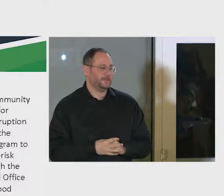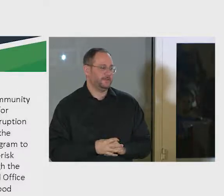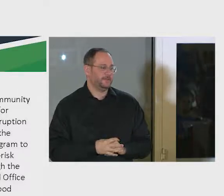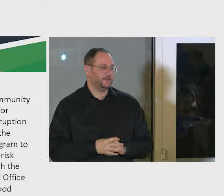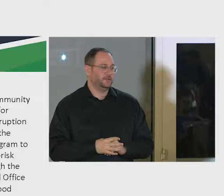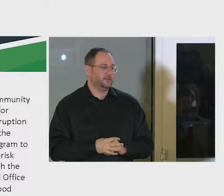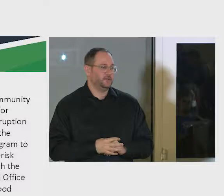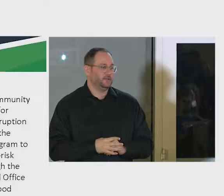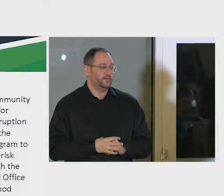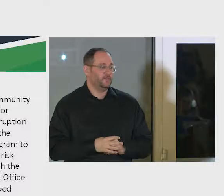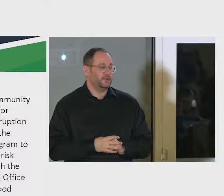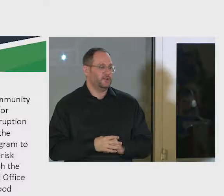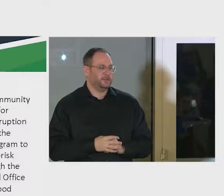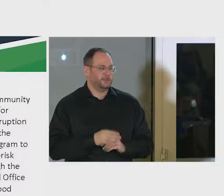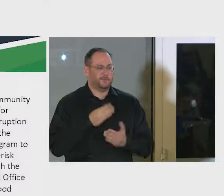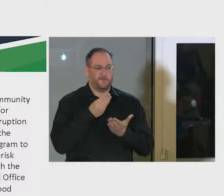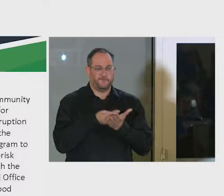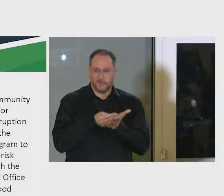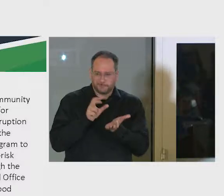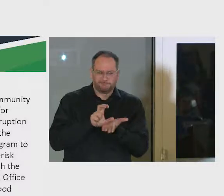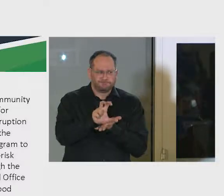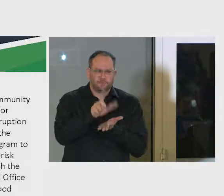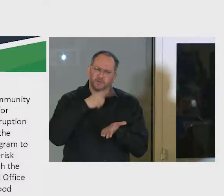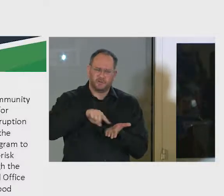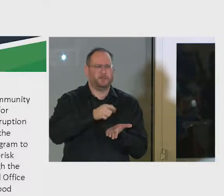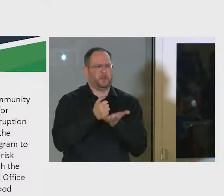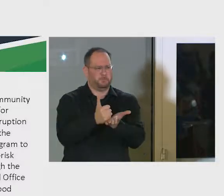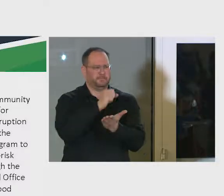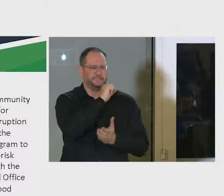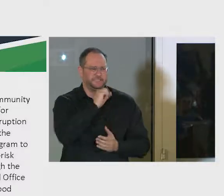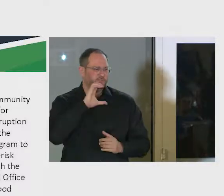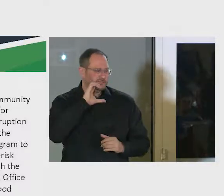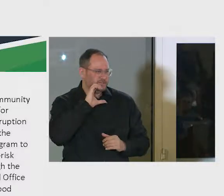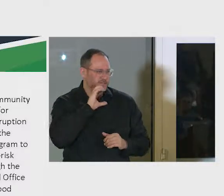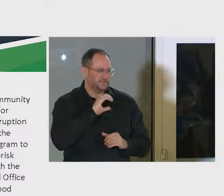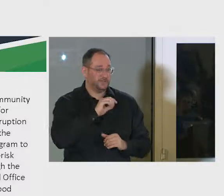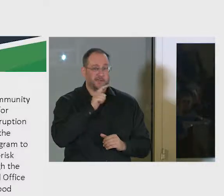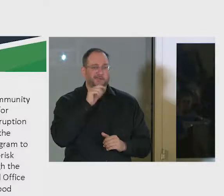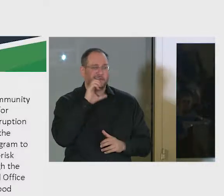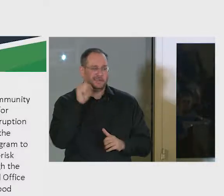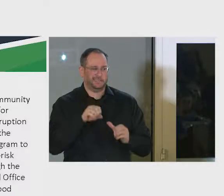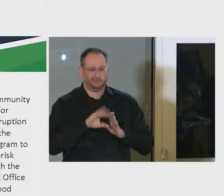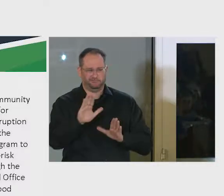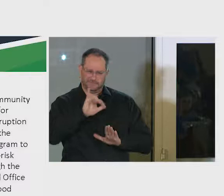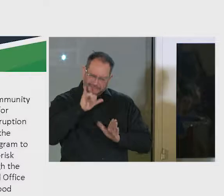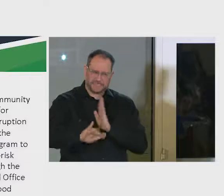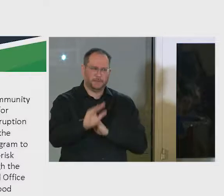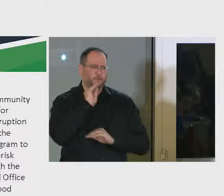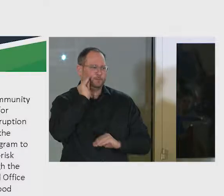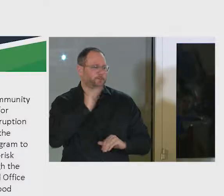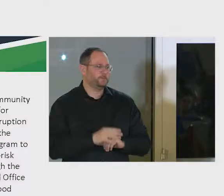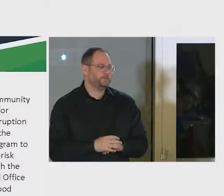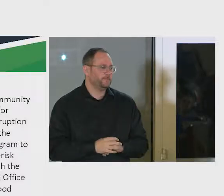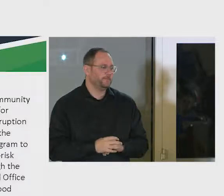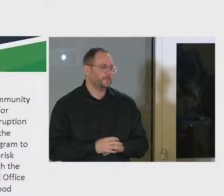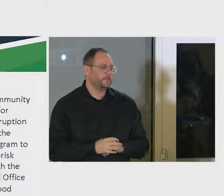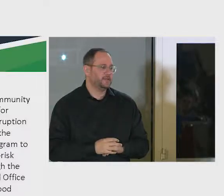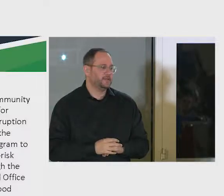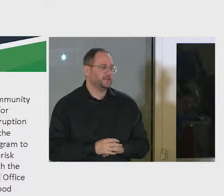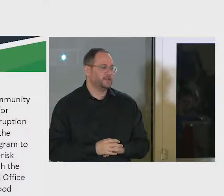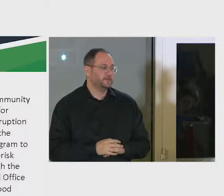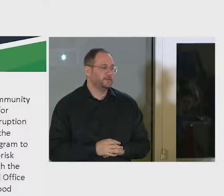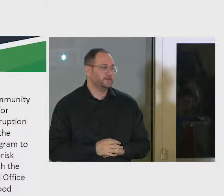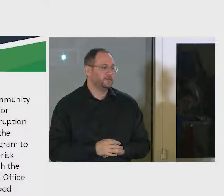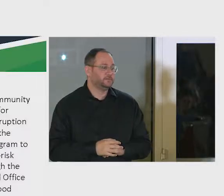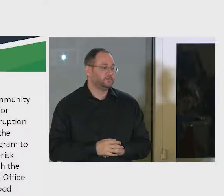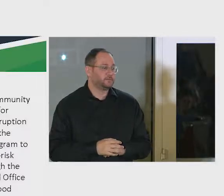to help seniors age in place, and additional funds to help move forward our Homeward DC plan, which makes homelessness rare, brief, and